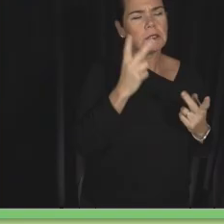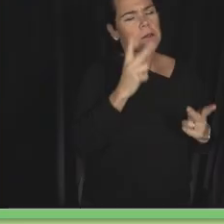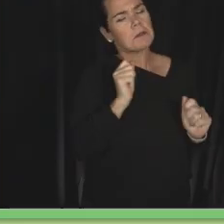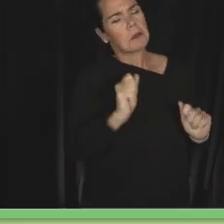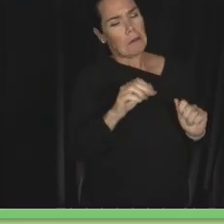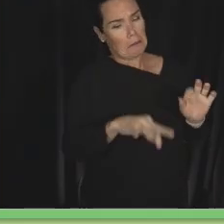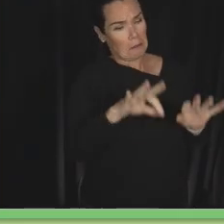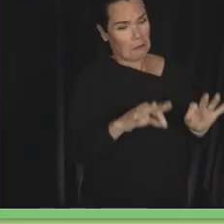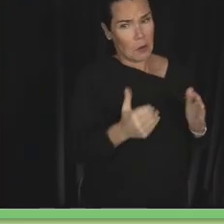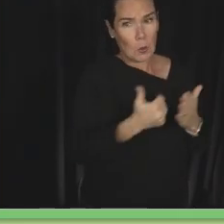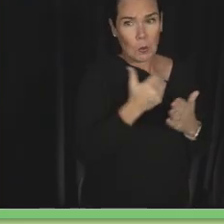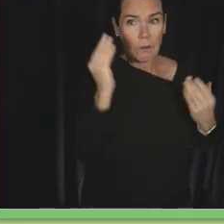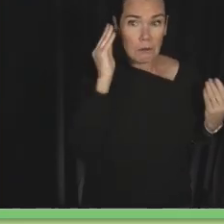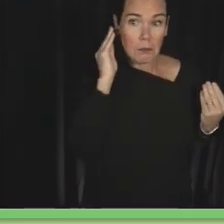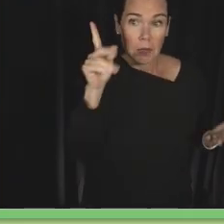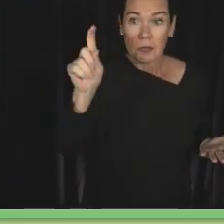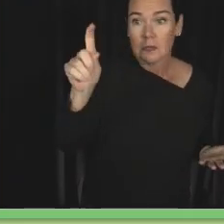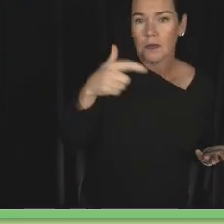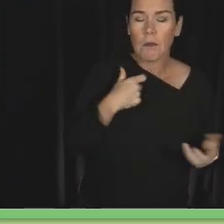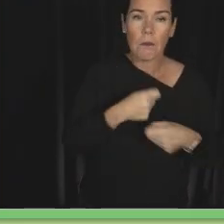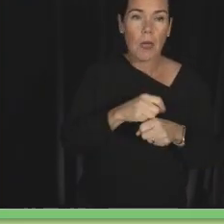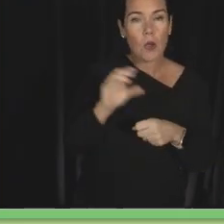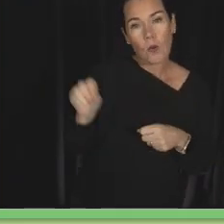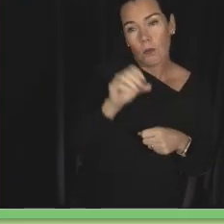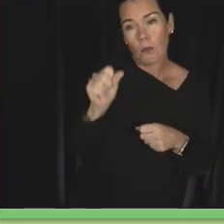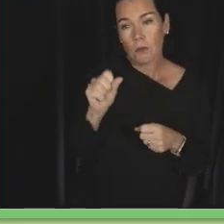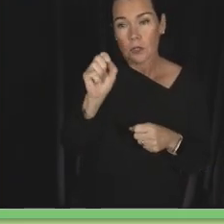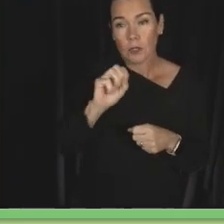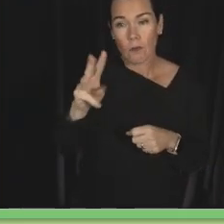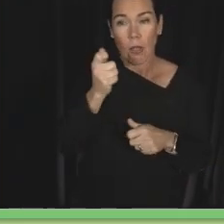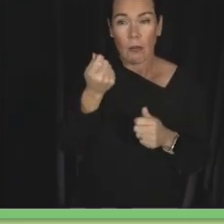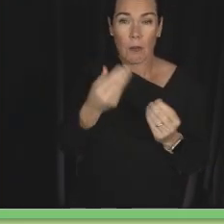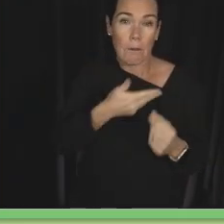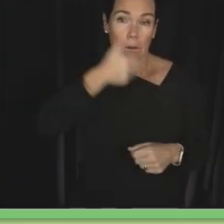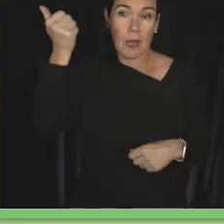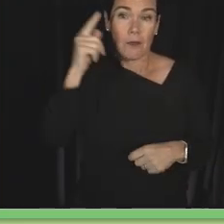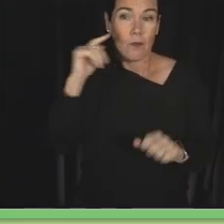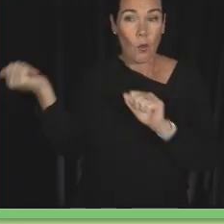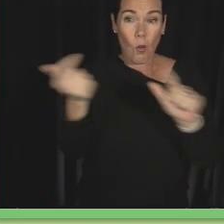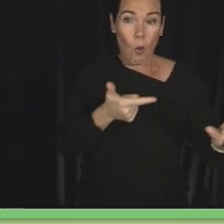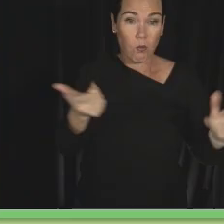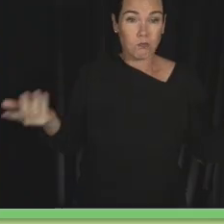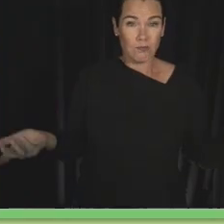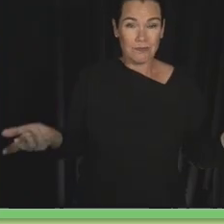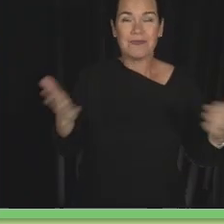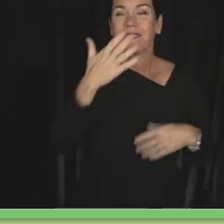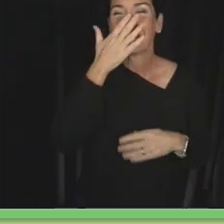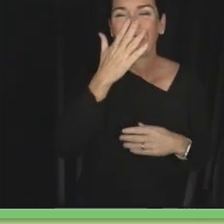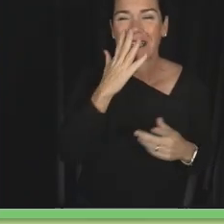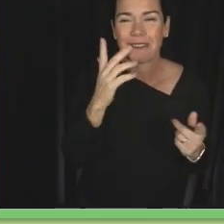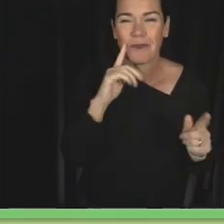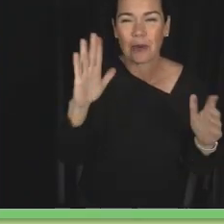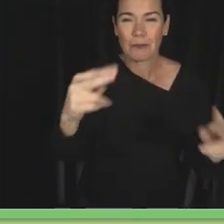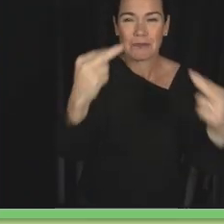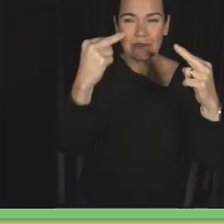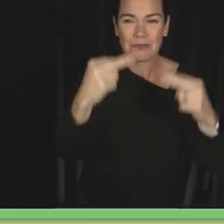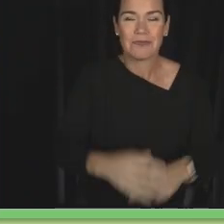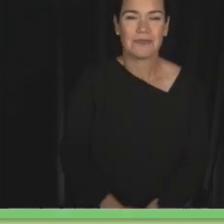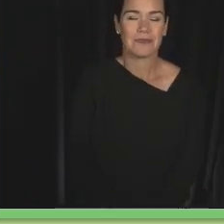and work to make open source software a little bit better for everybody. Thanks so much for your time, everyone.